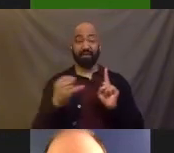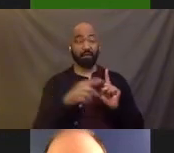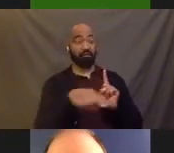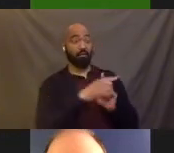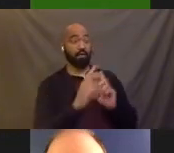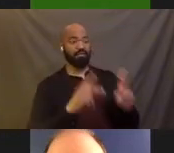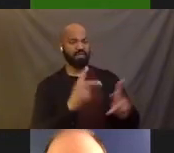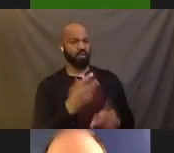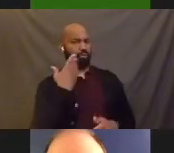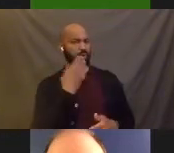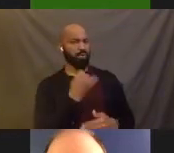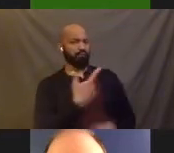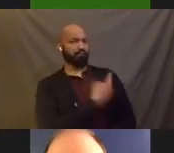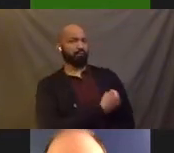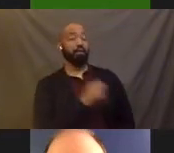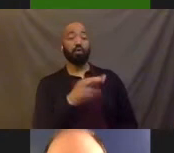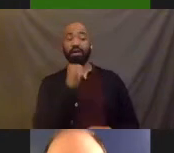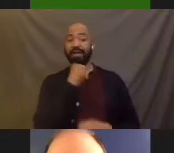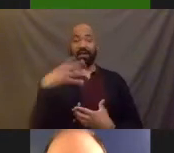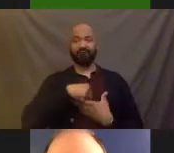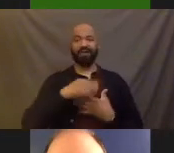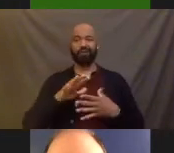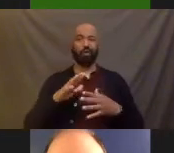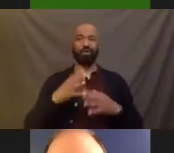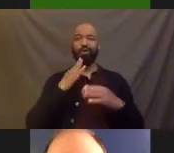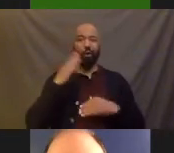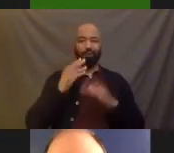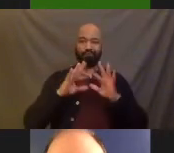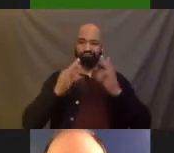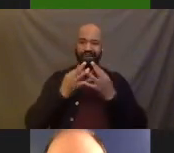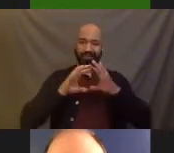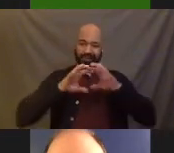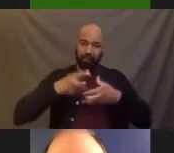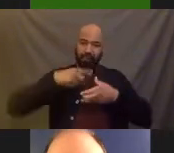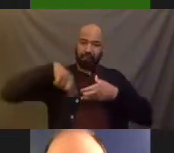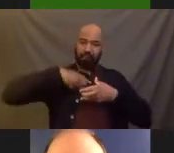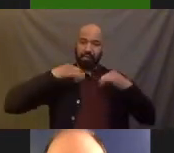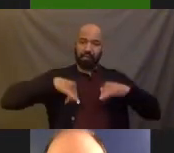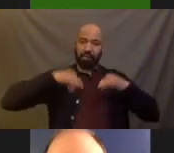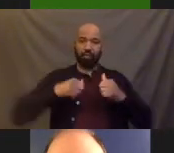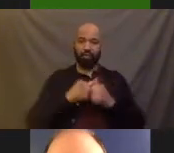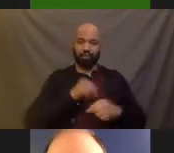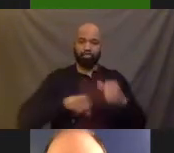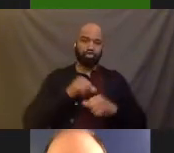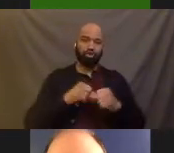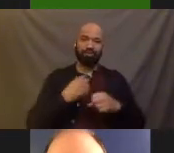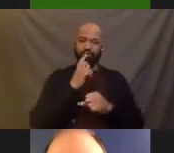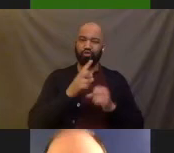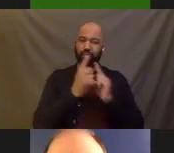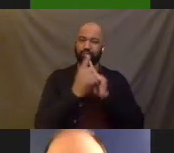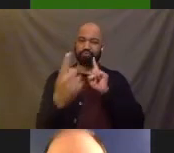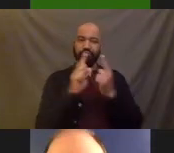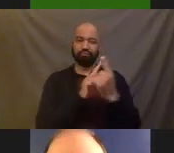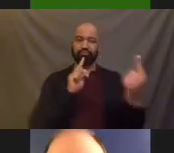your primary household. Please, please continue to wash your hands. And I would say that wearing a mask continues to be an important